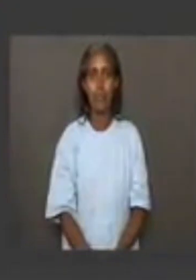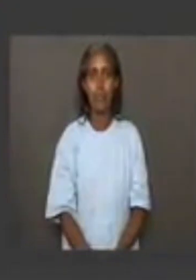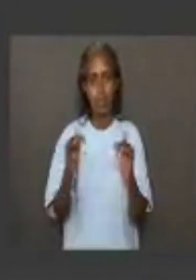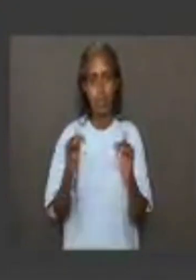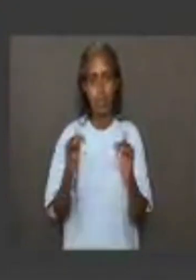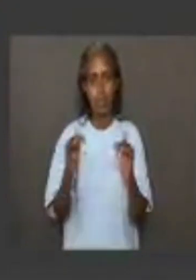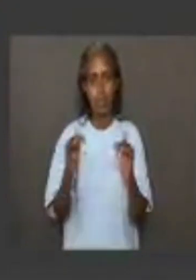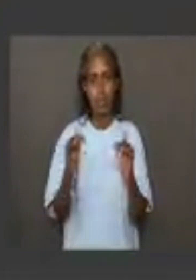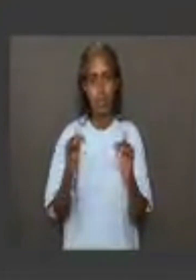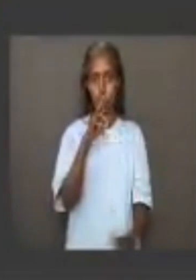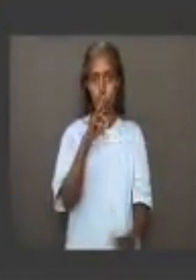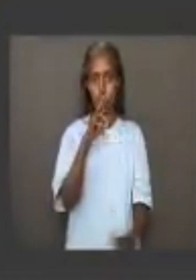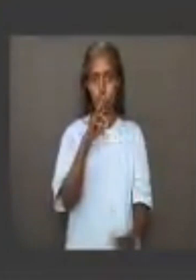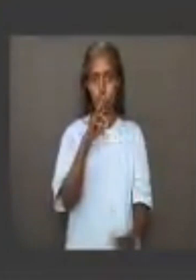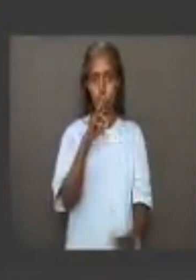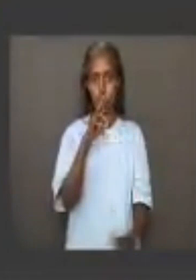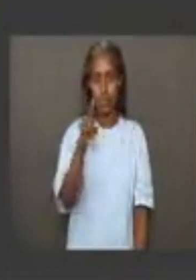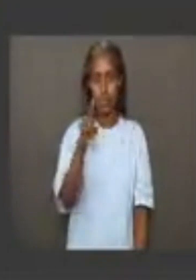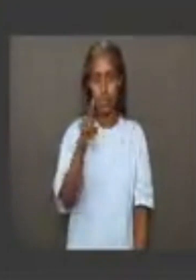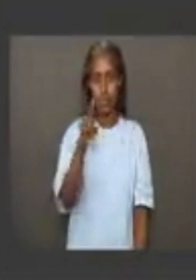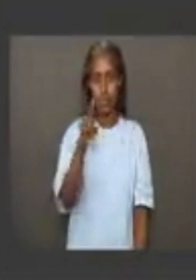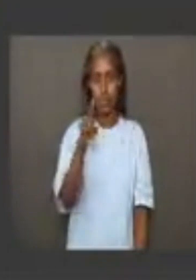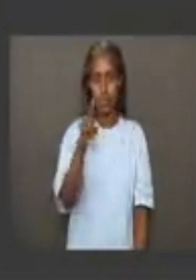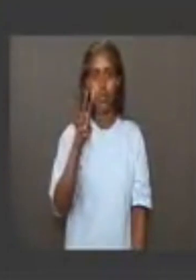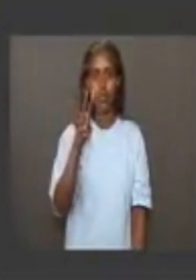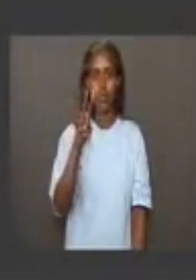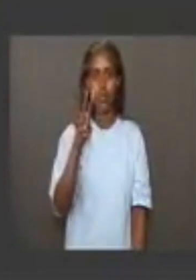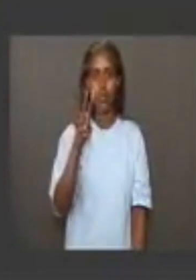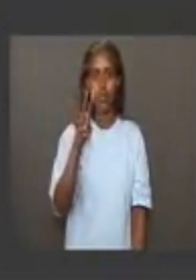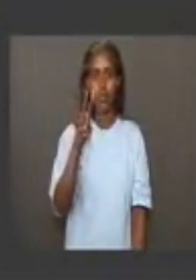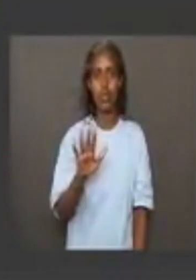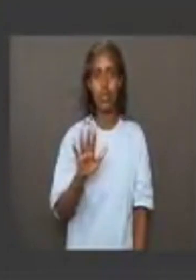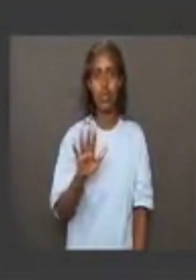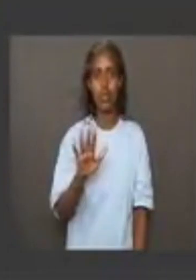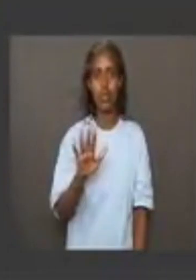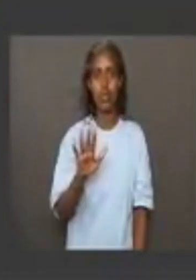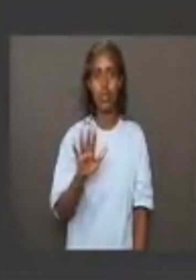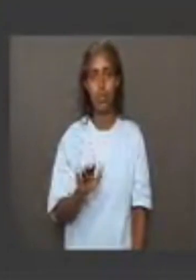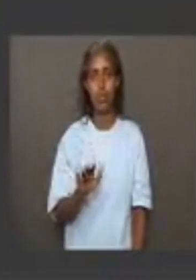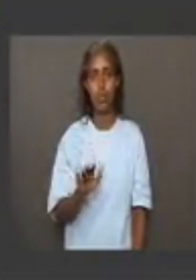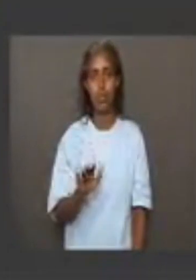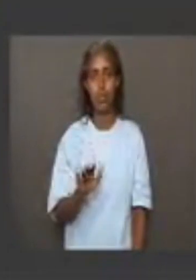square root of 25.